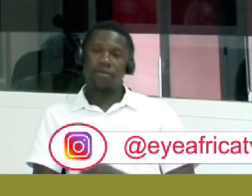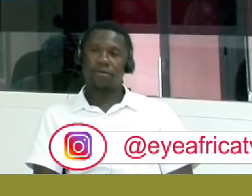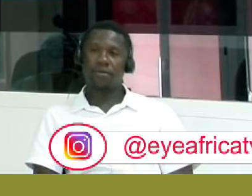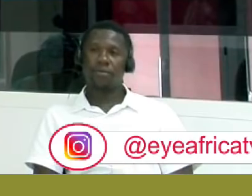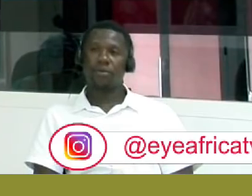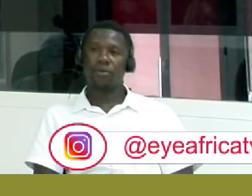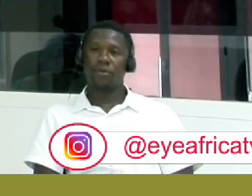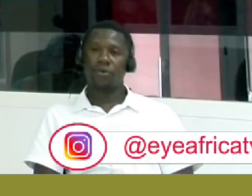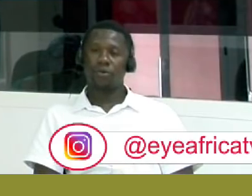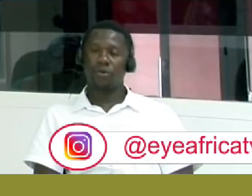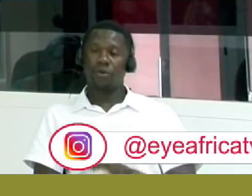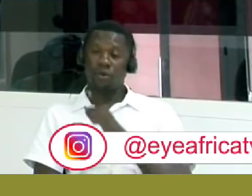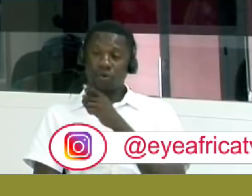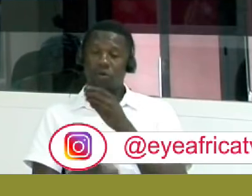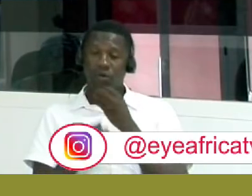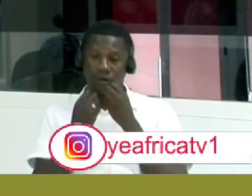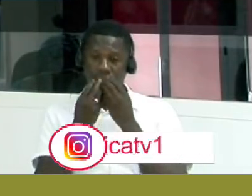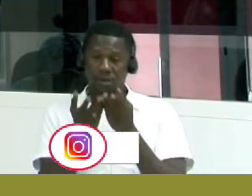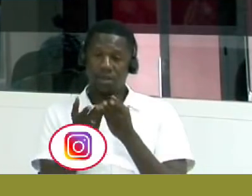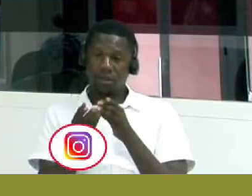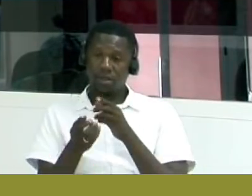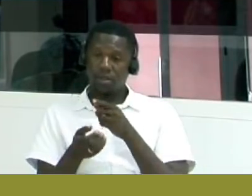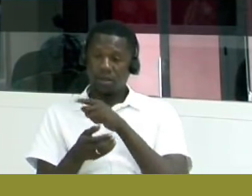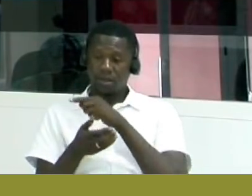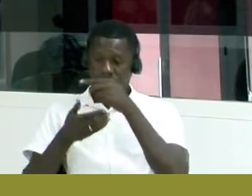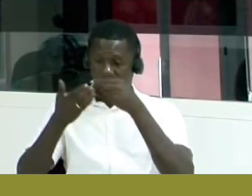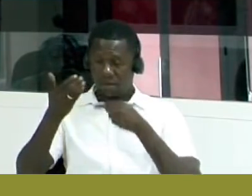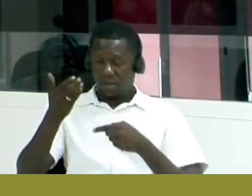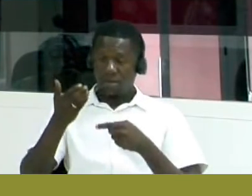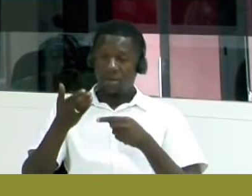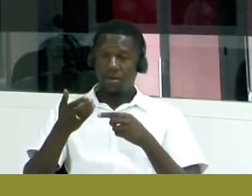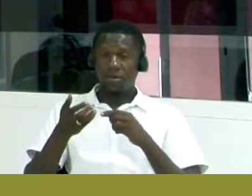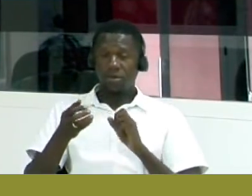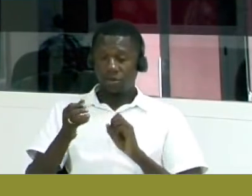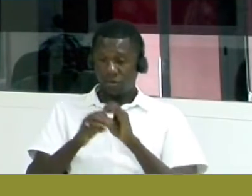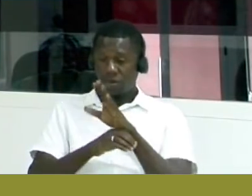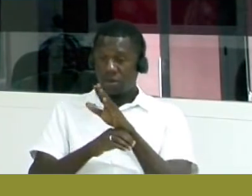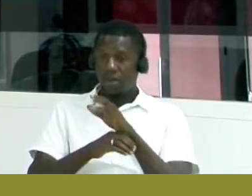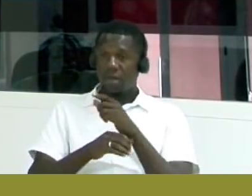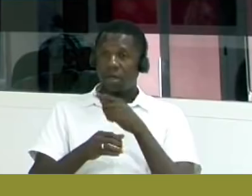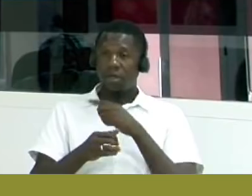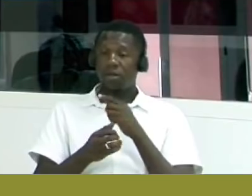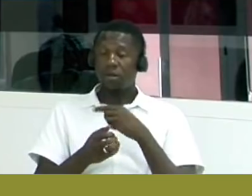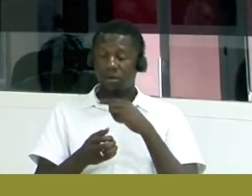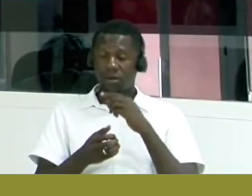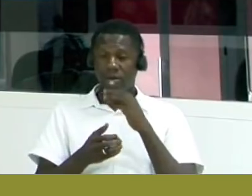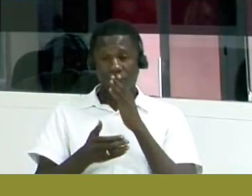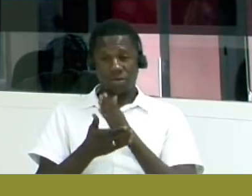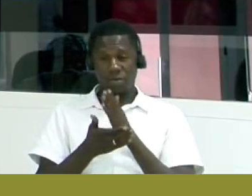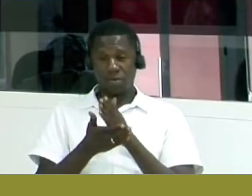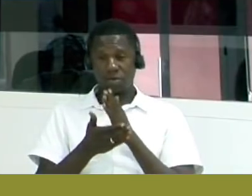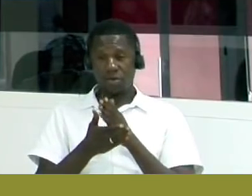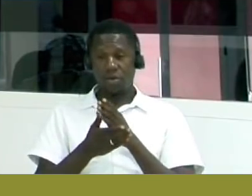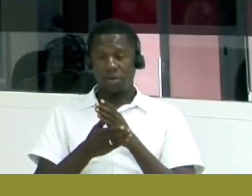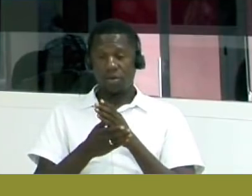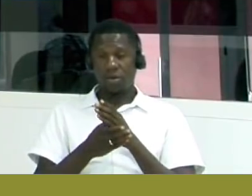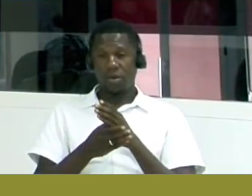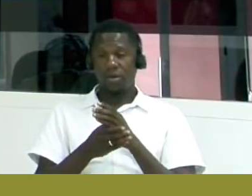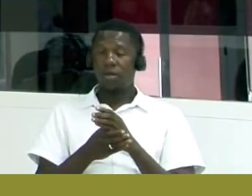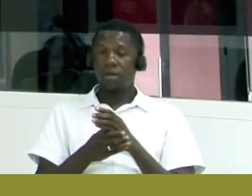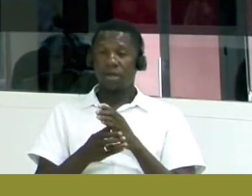Would you say that these operation orders adequately